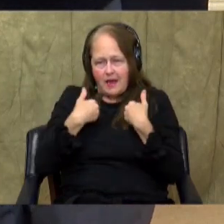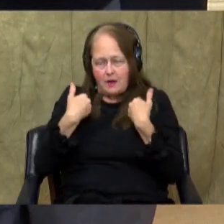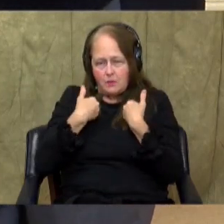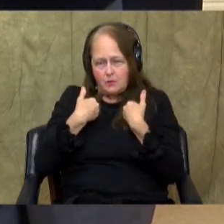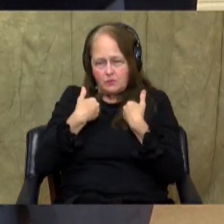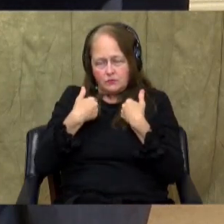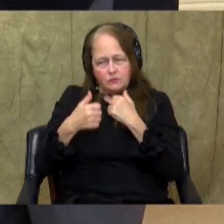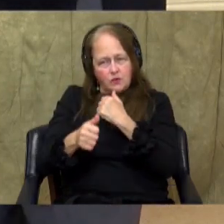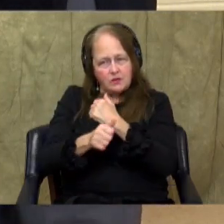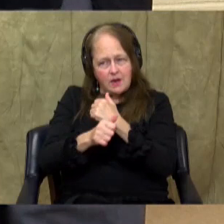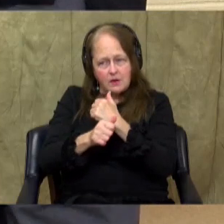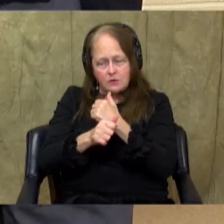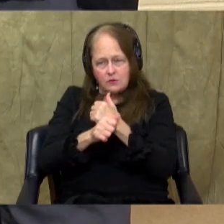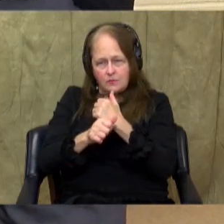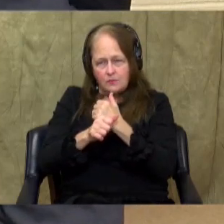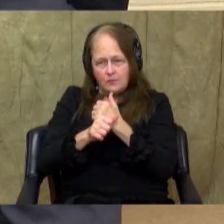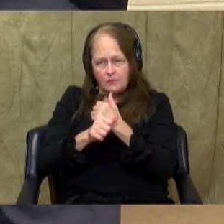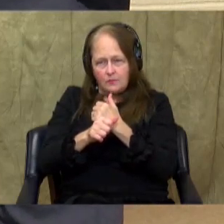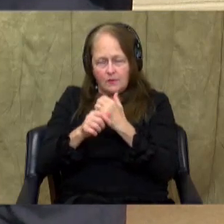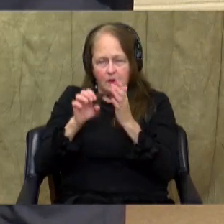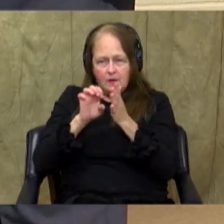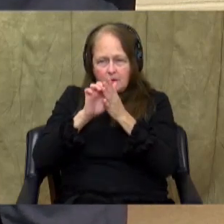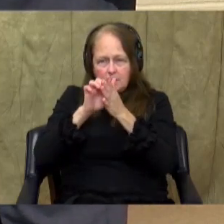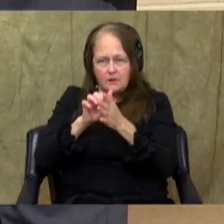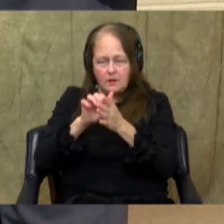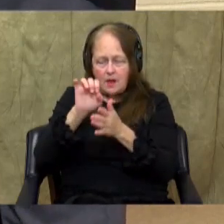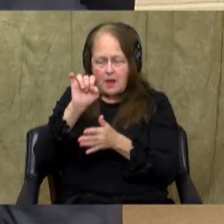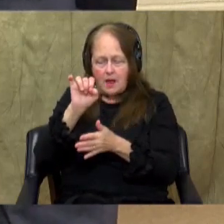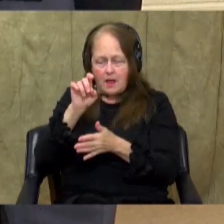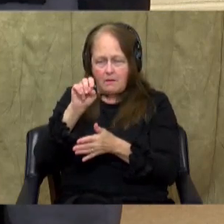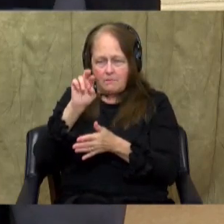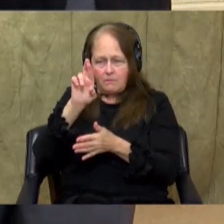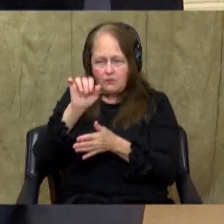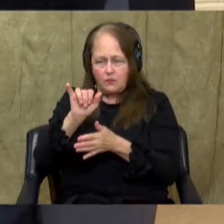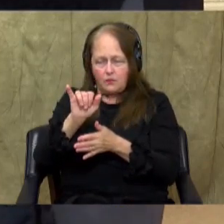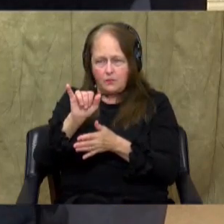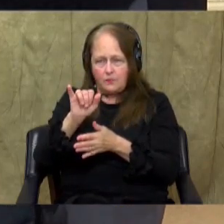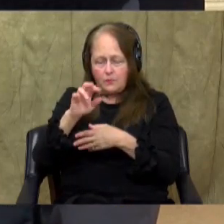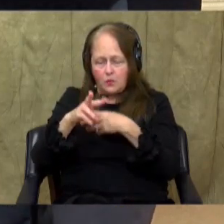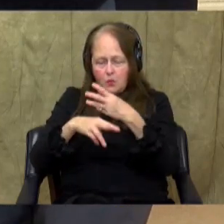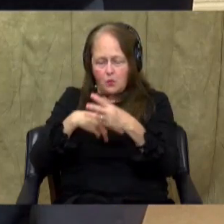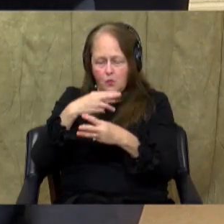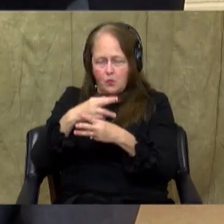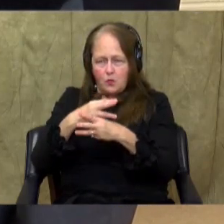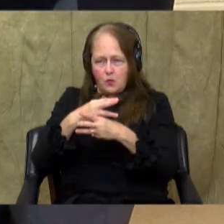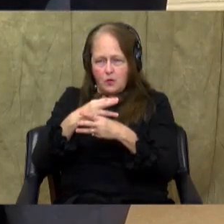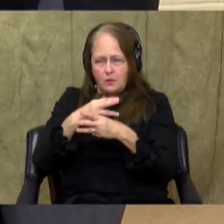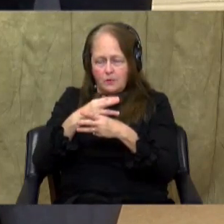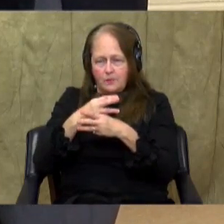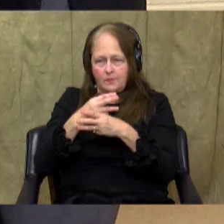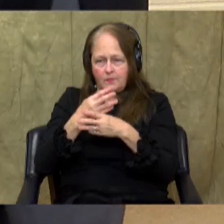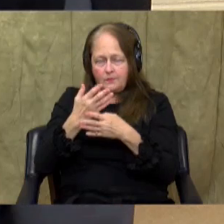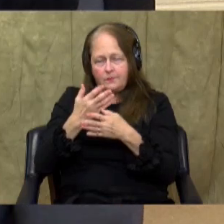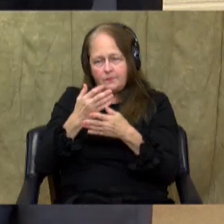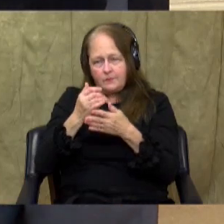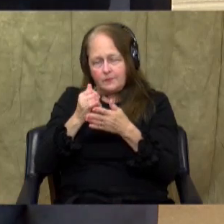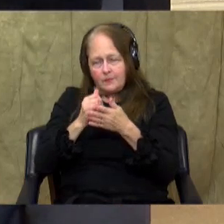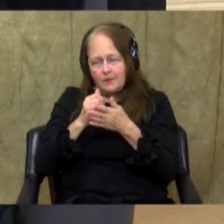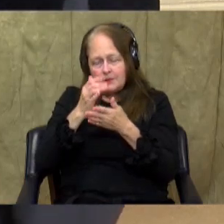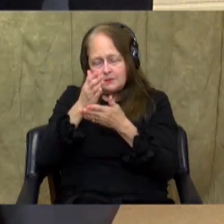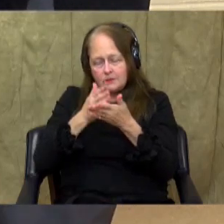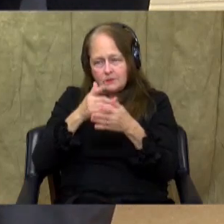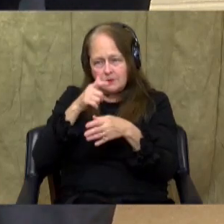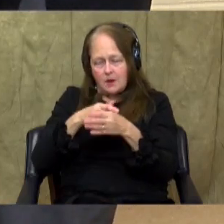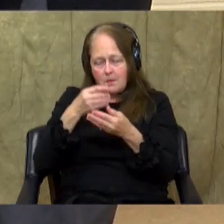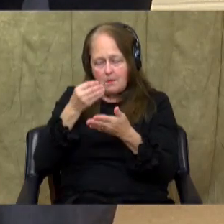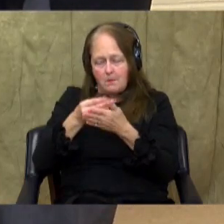An example that is pictured here is the ivory trade, which is a worldwide thing, unfortunately, and sometimes